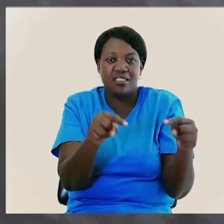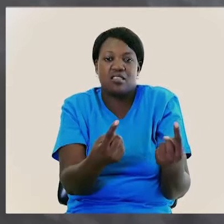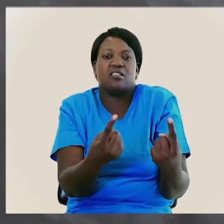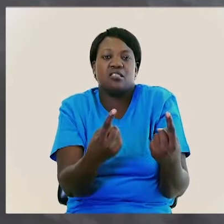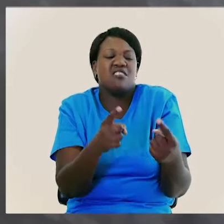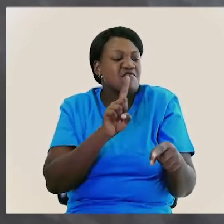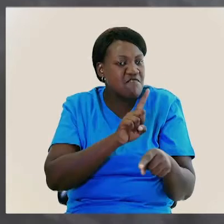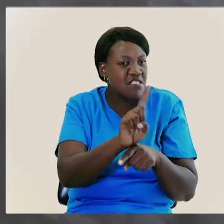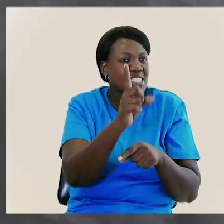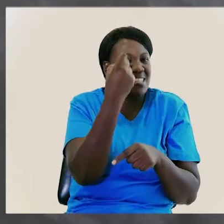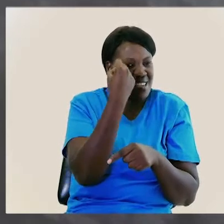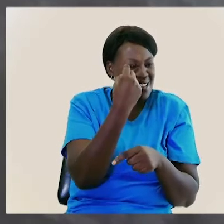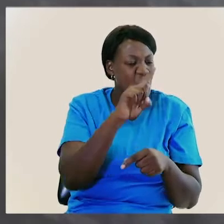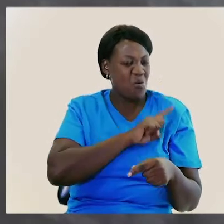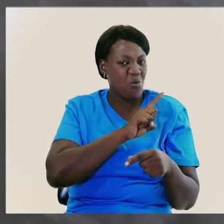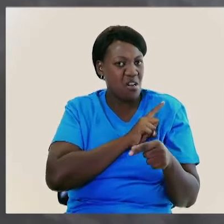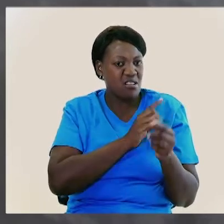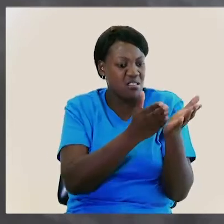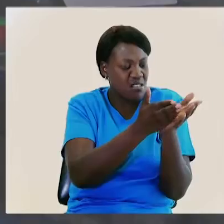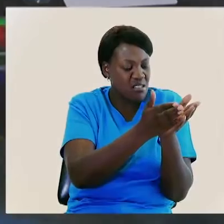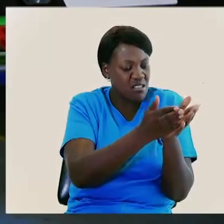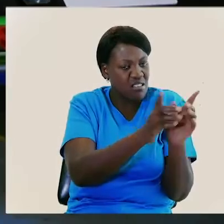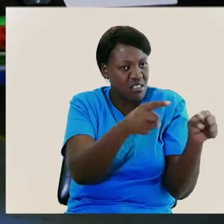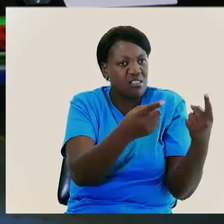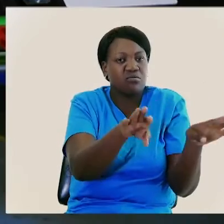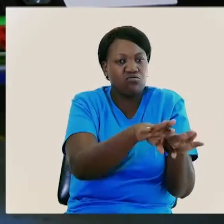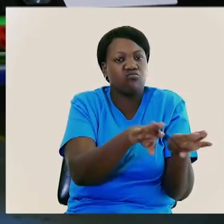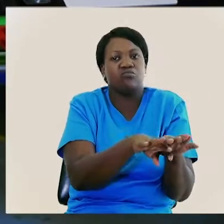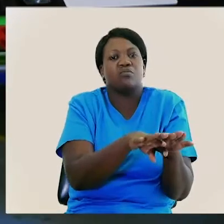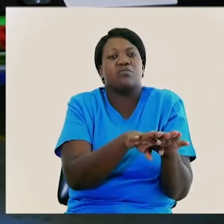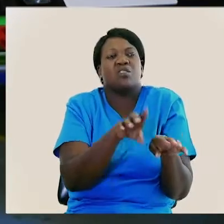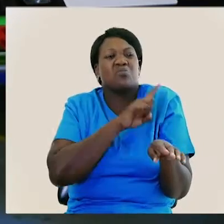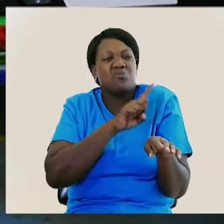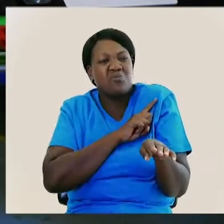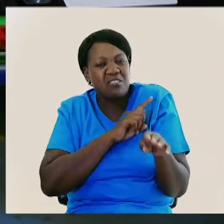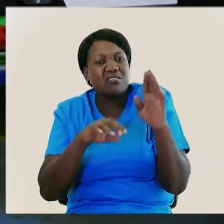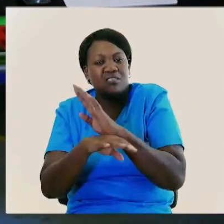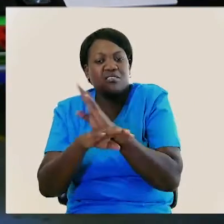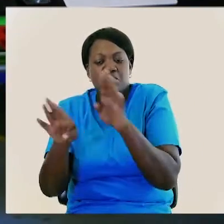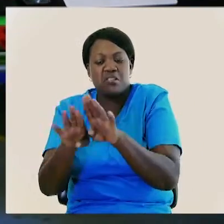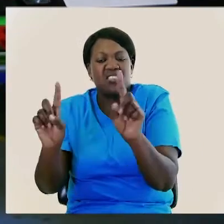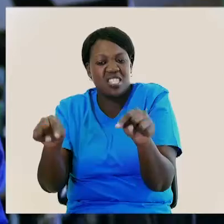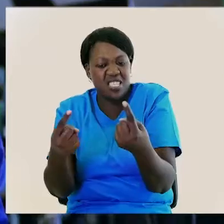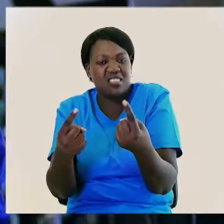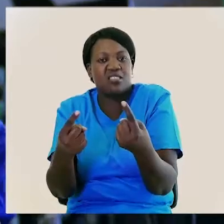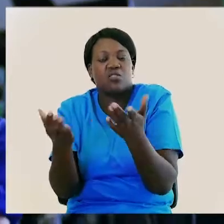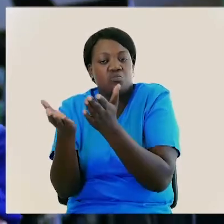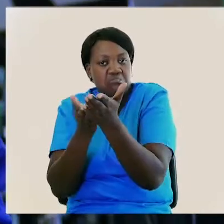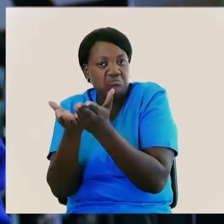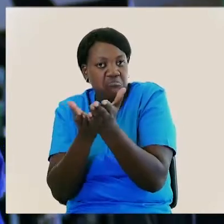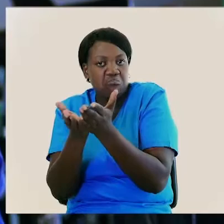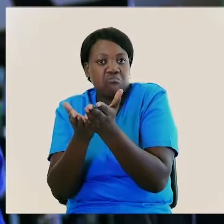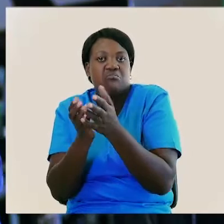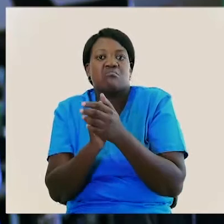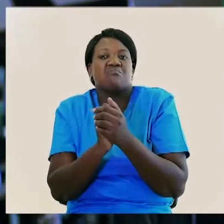to understand the reasons for production. Why do you think companies have to produce goods or services?